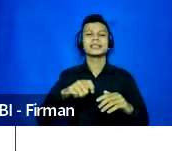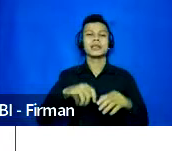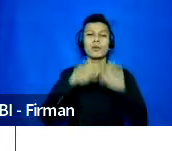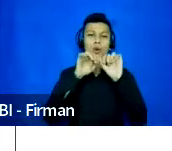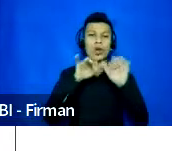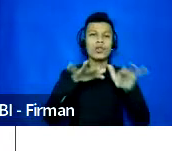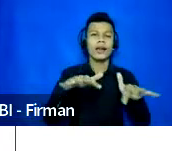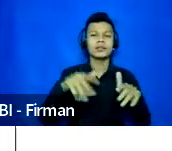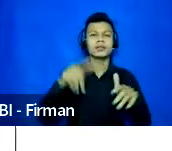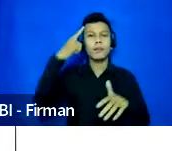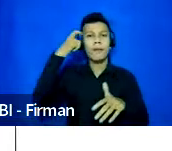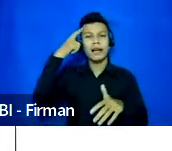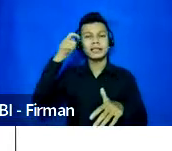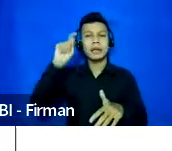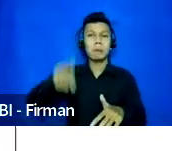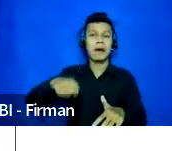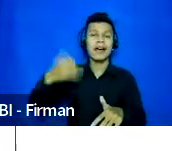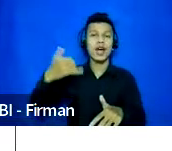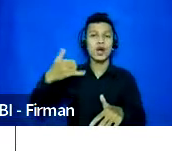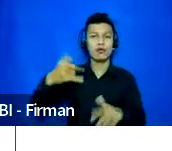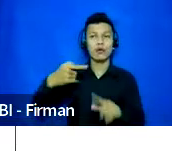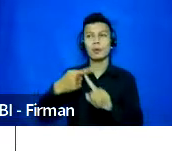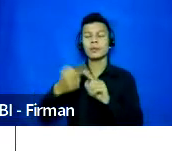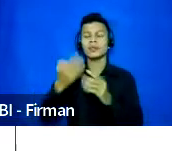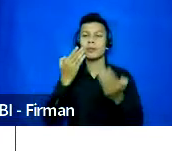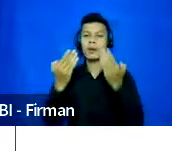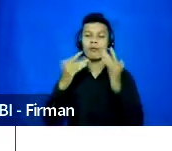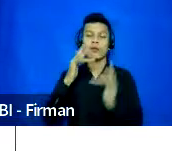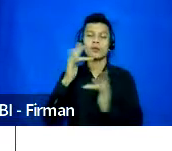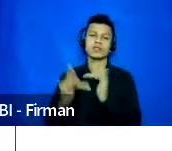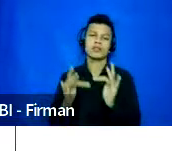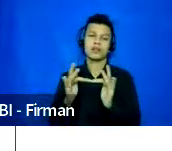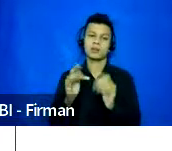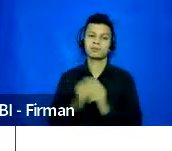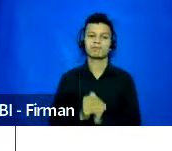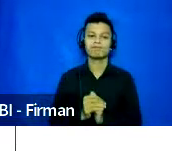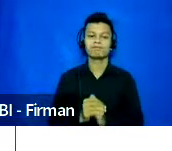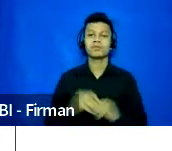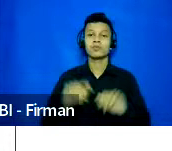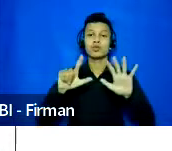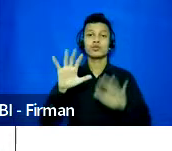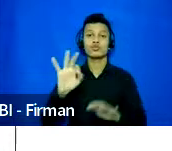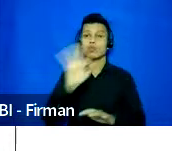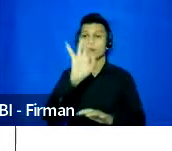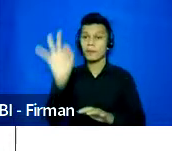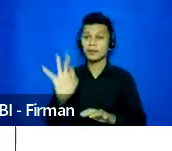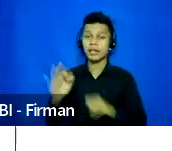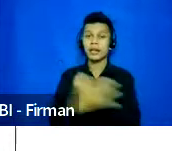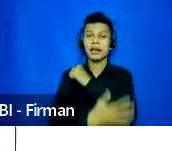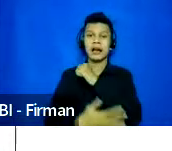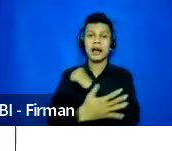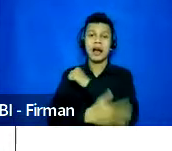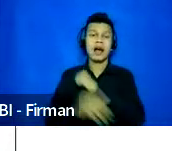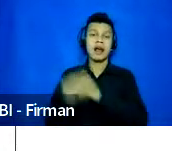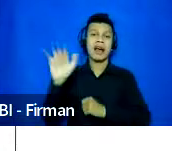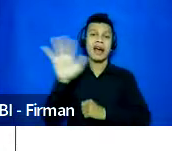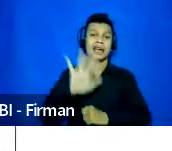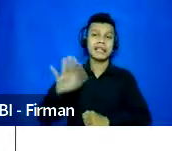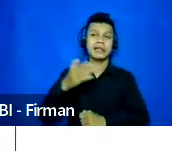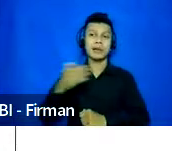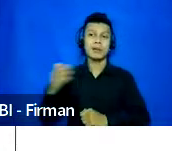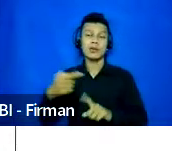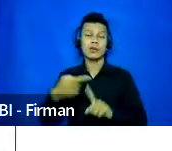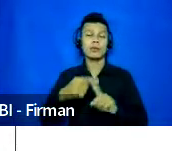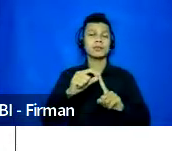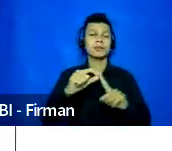platforms. And more than 70% of countries in East Asia and the Pacific established online platforms